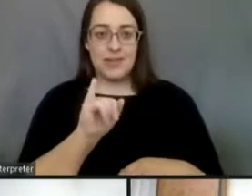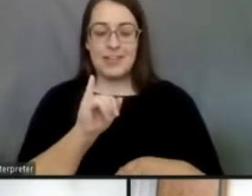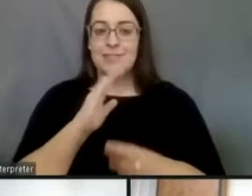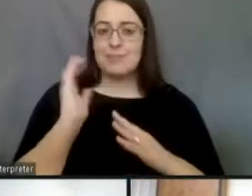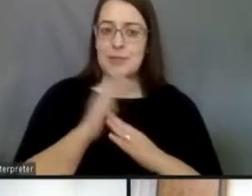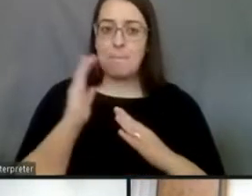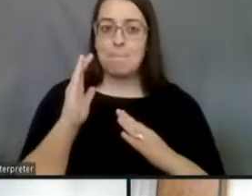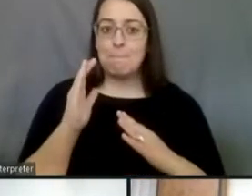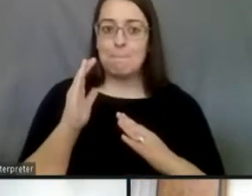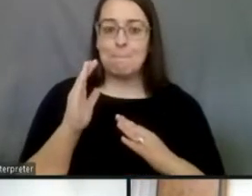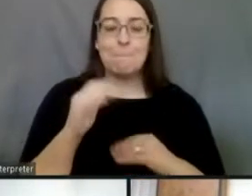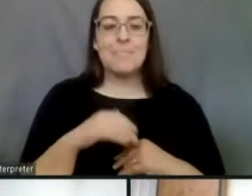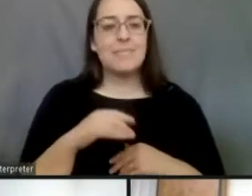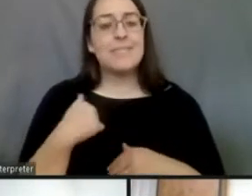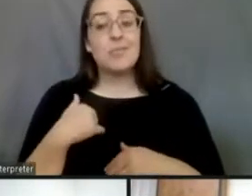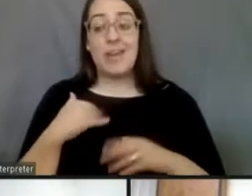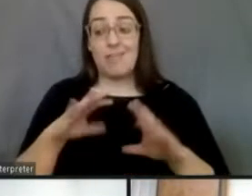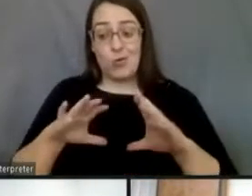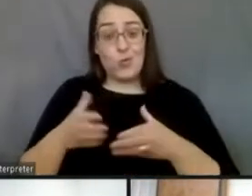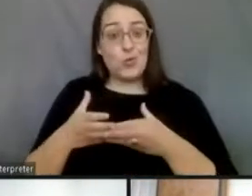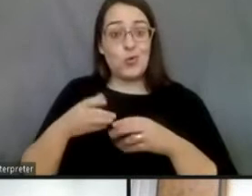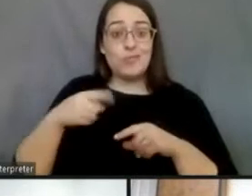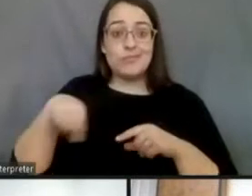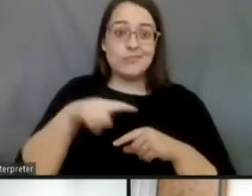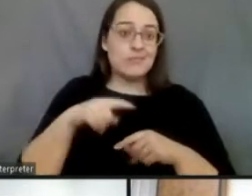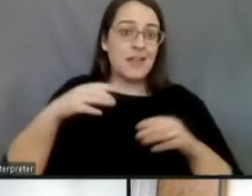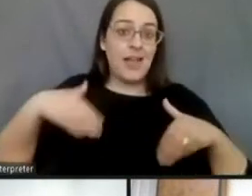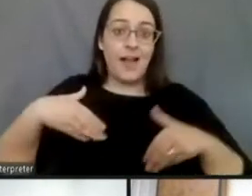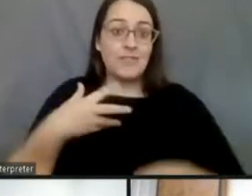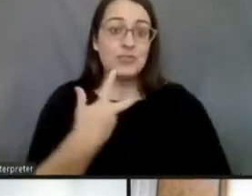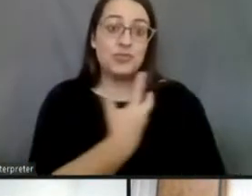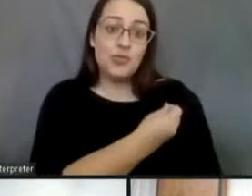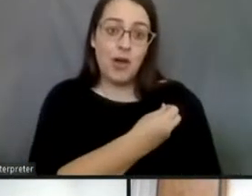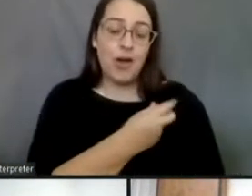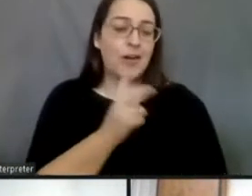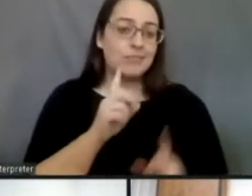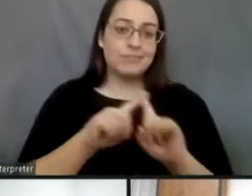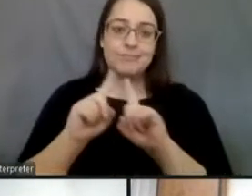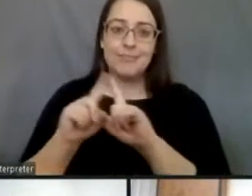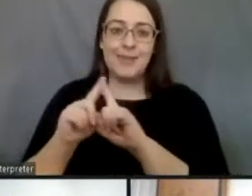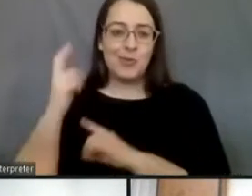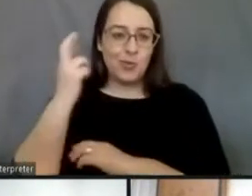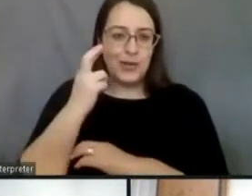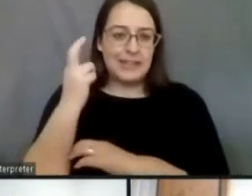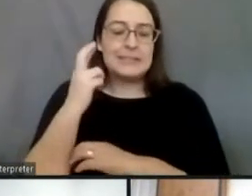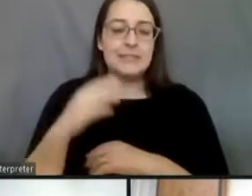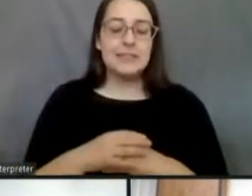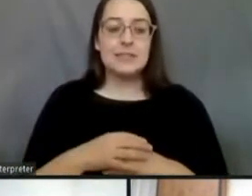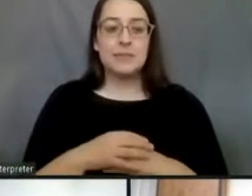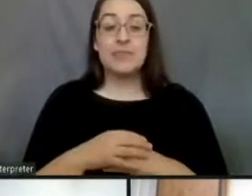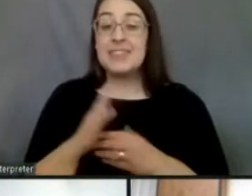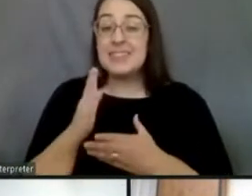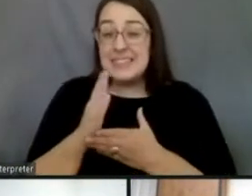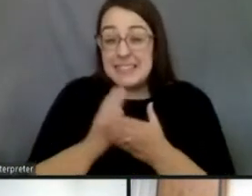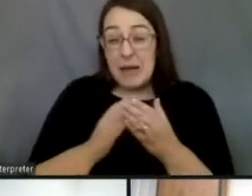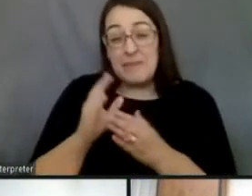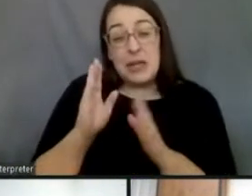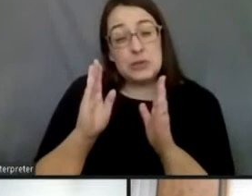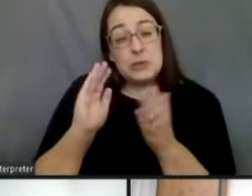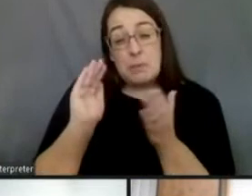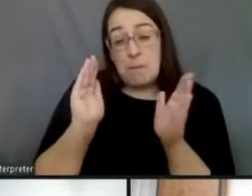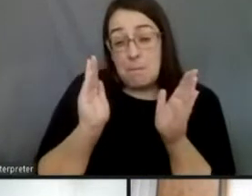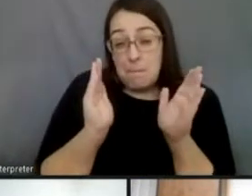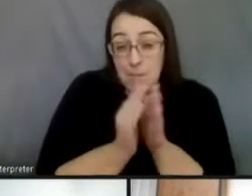some individuals that have not been vaccinated for various reasons. A very small percentage of individuals can't be